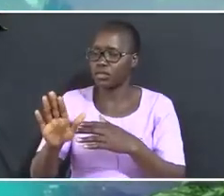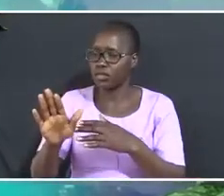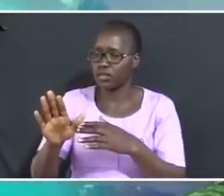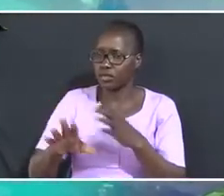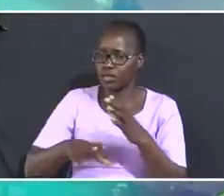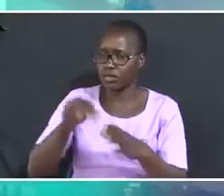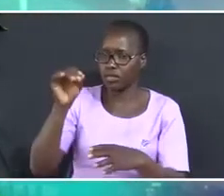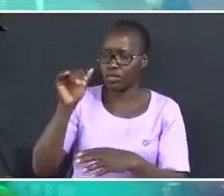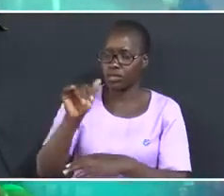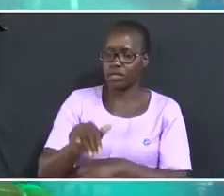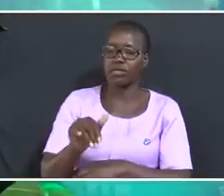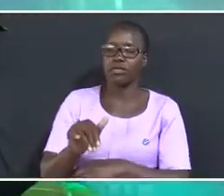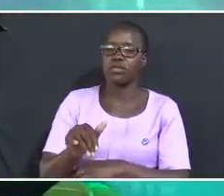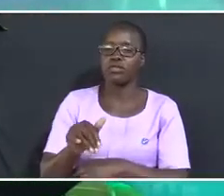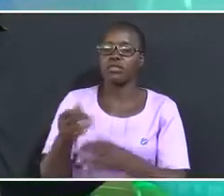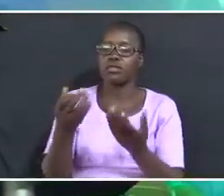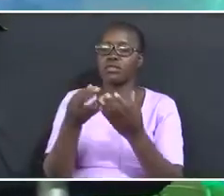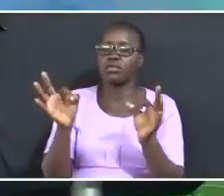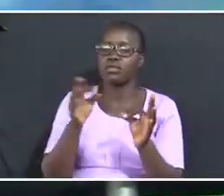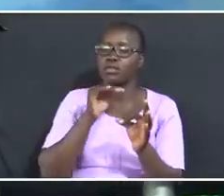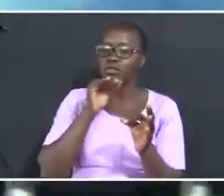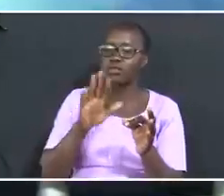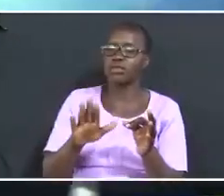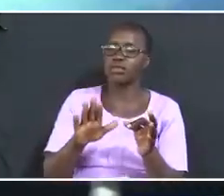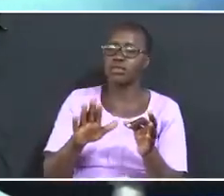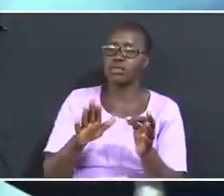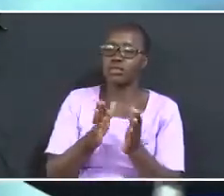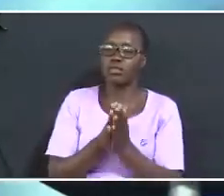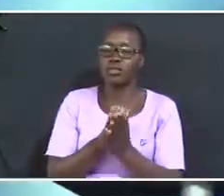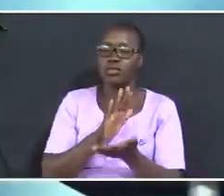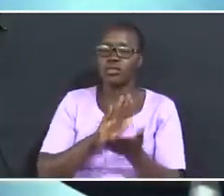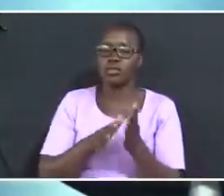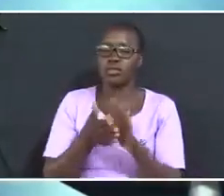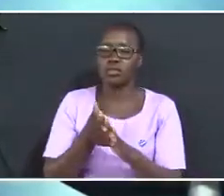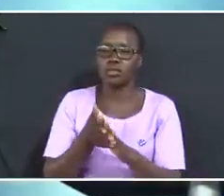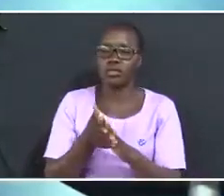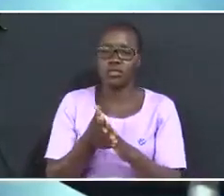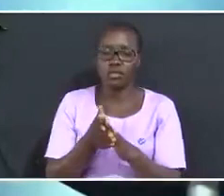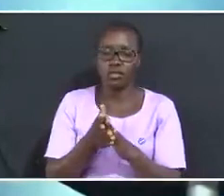found that this freedom he was seeking has become